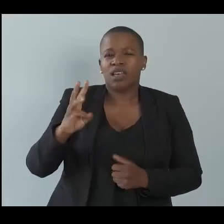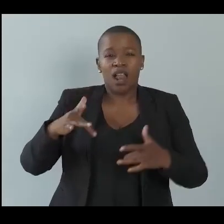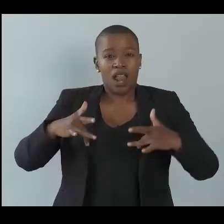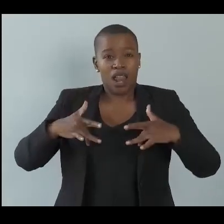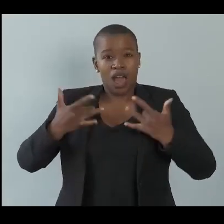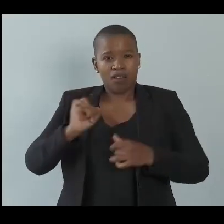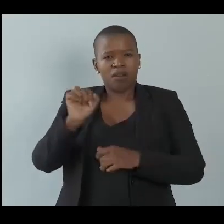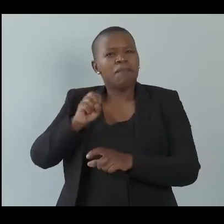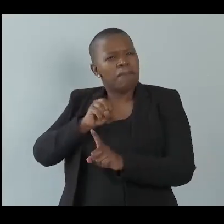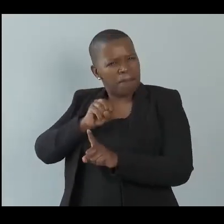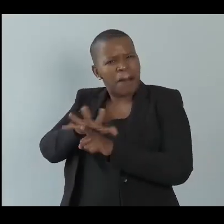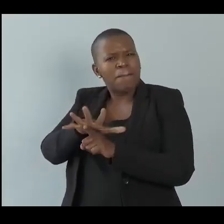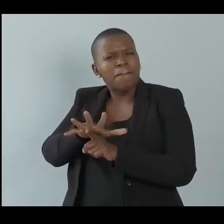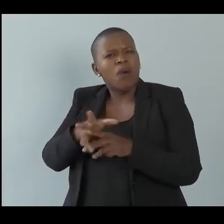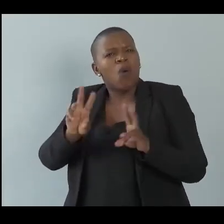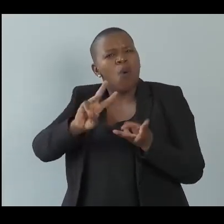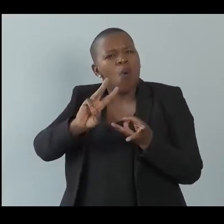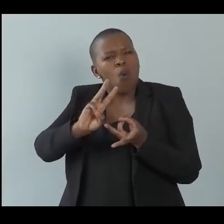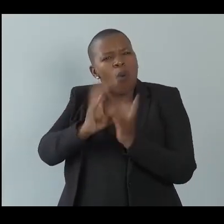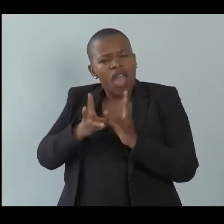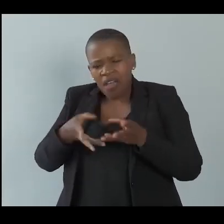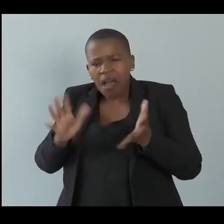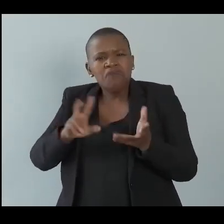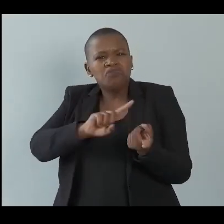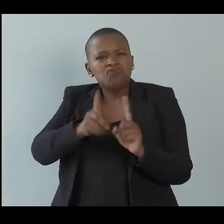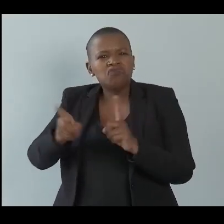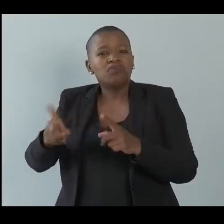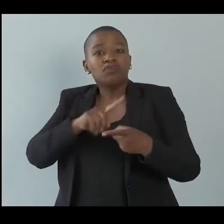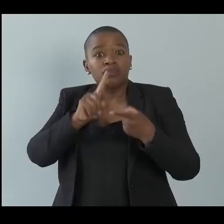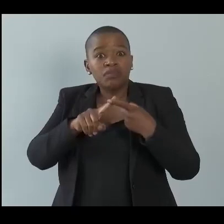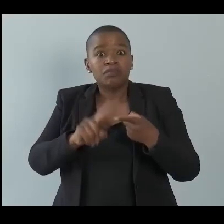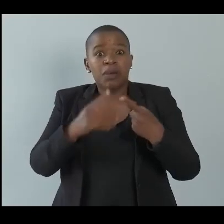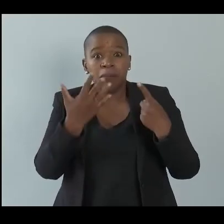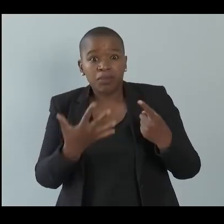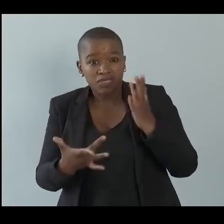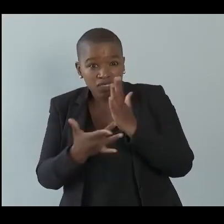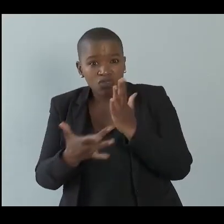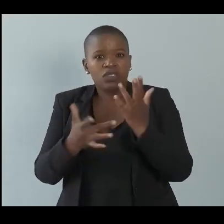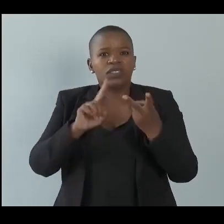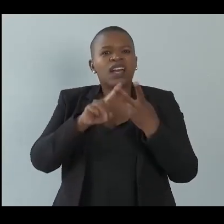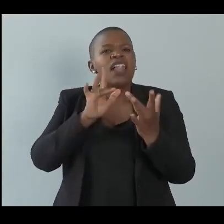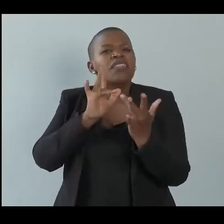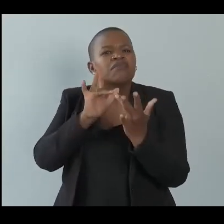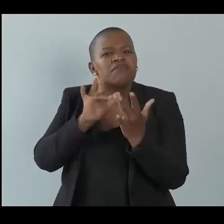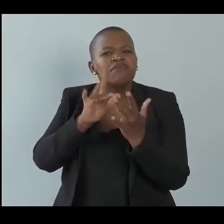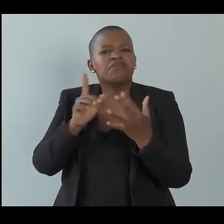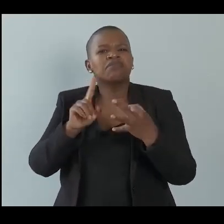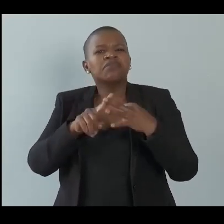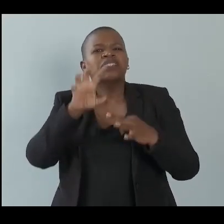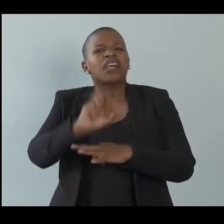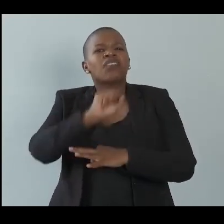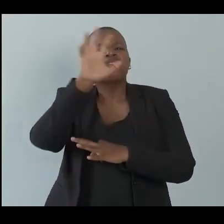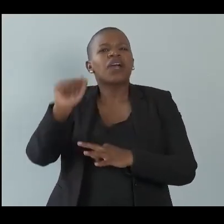ways, powering healthcare, financial technology, connectivity, and South Africa's vital business